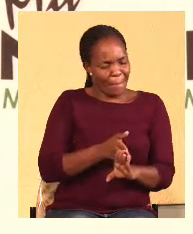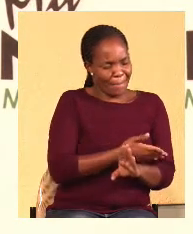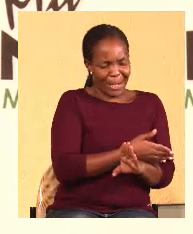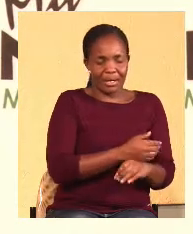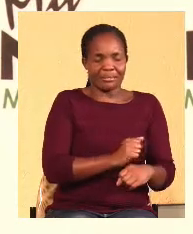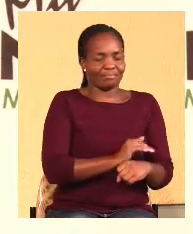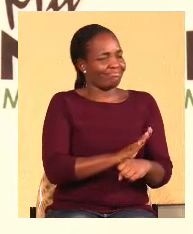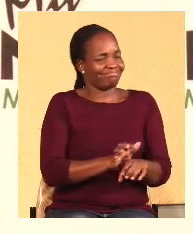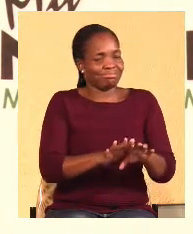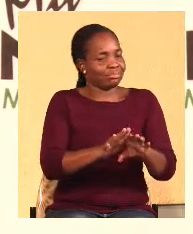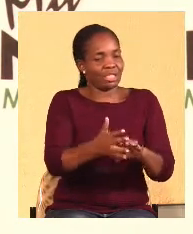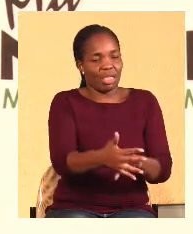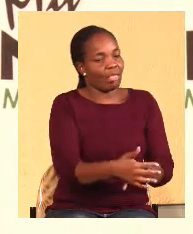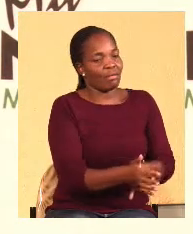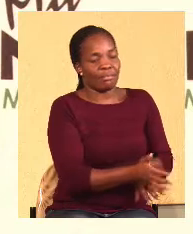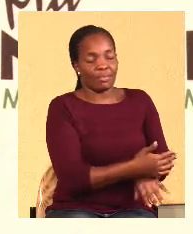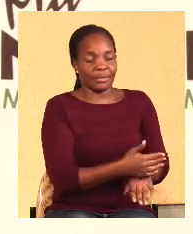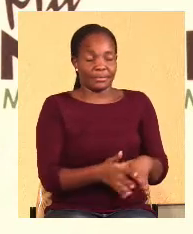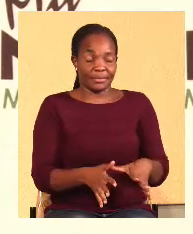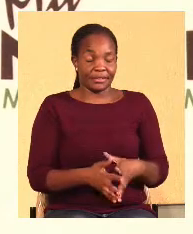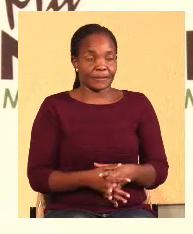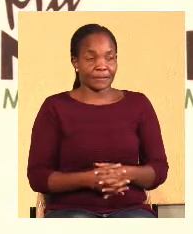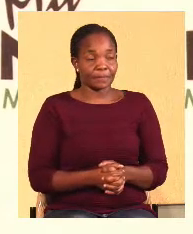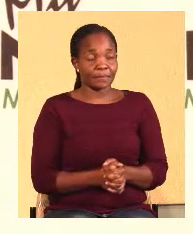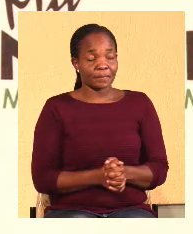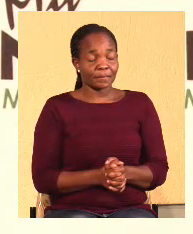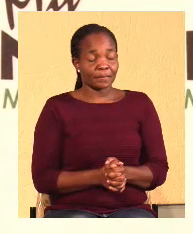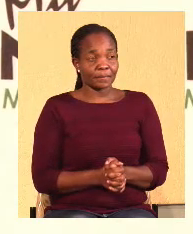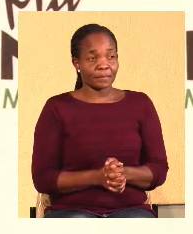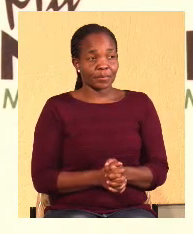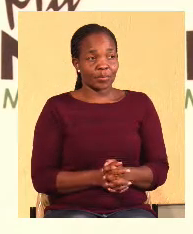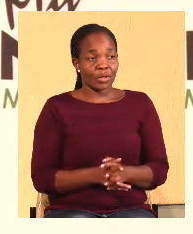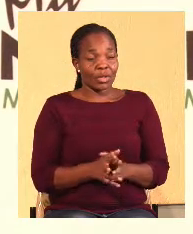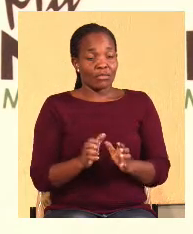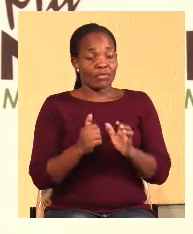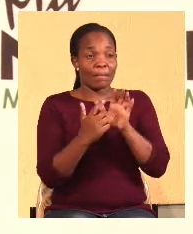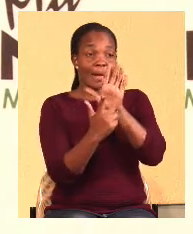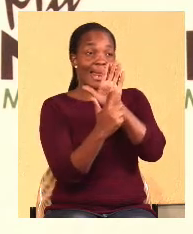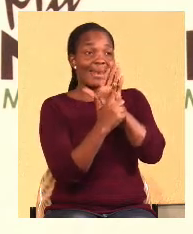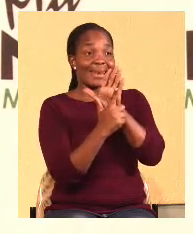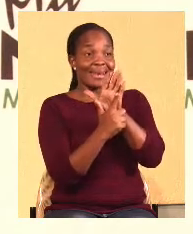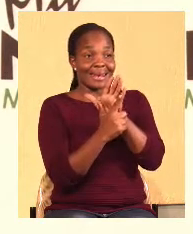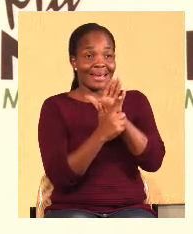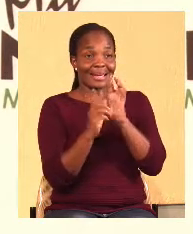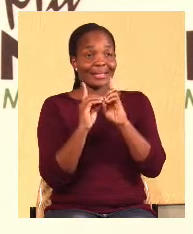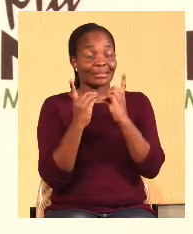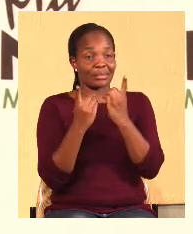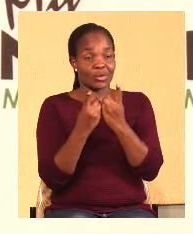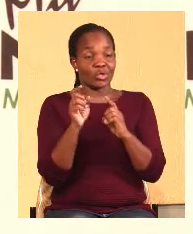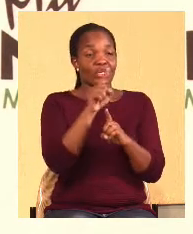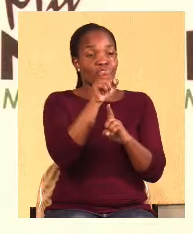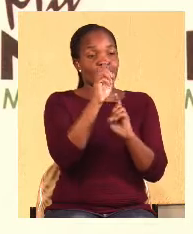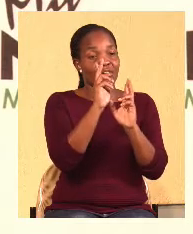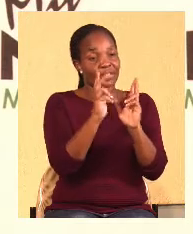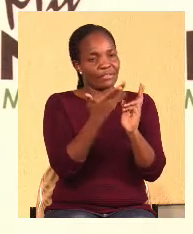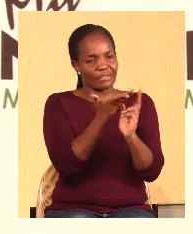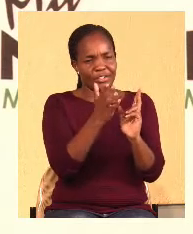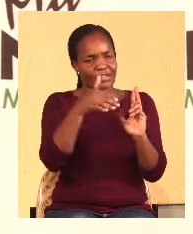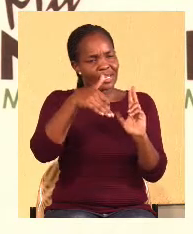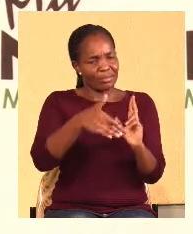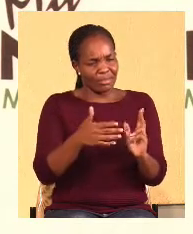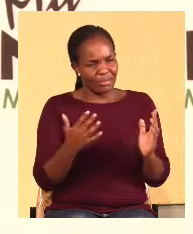COVID. Then we therefore, from the legal and justice sector, we want to encourage Namibians to really